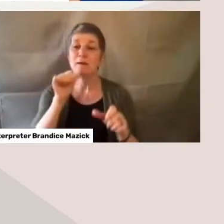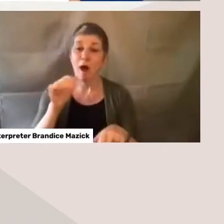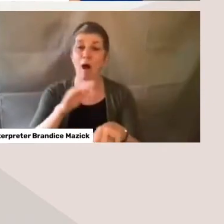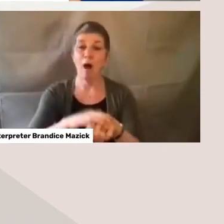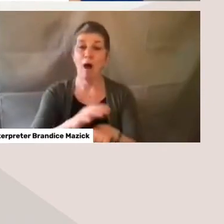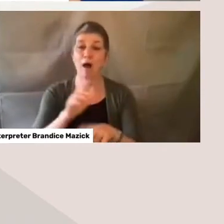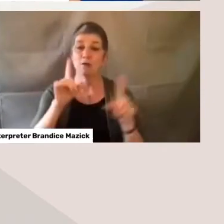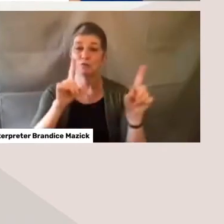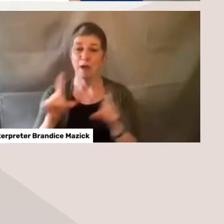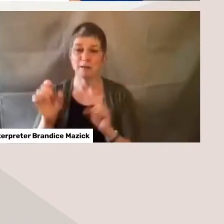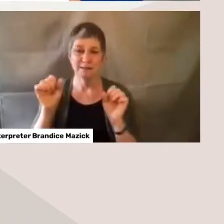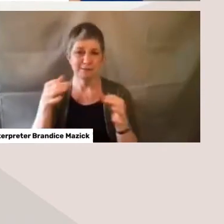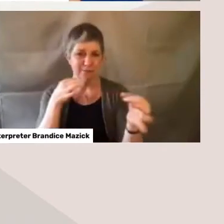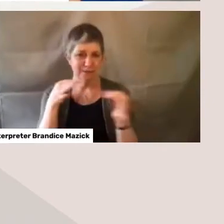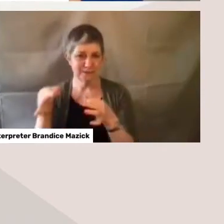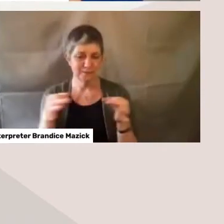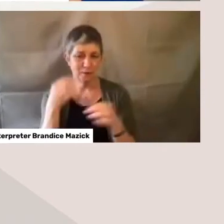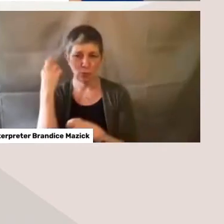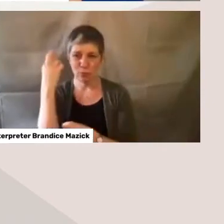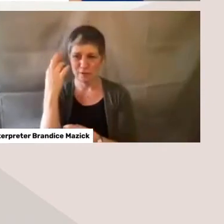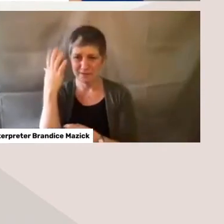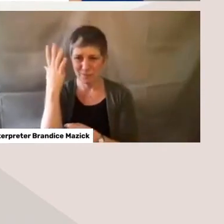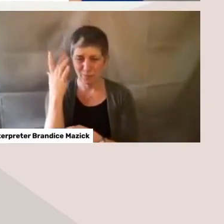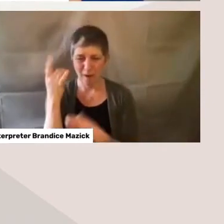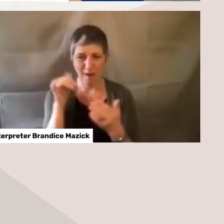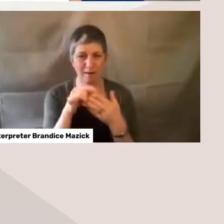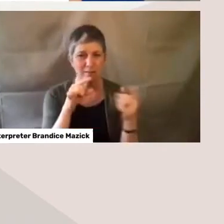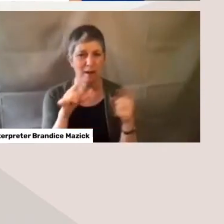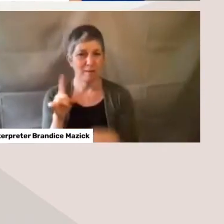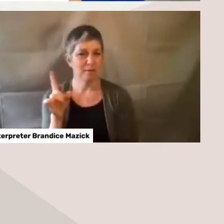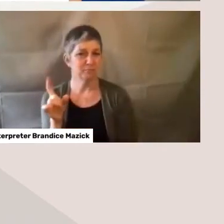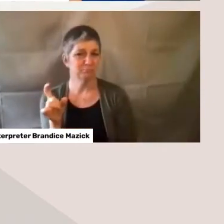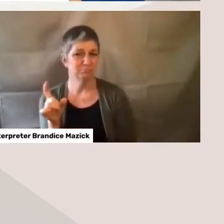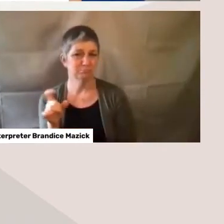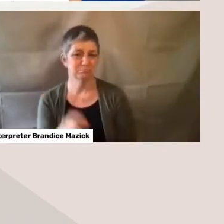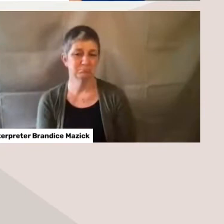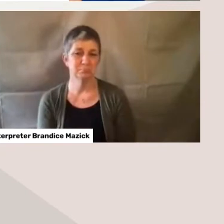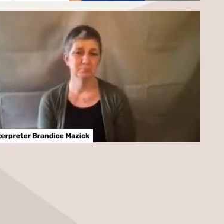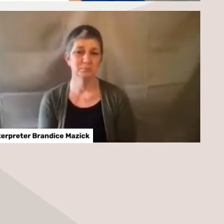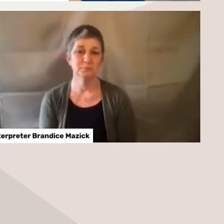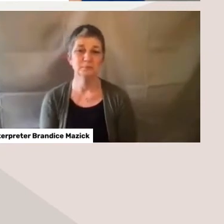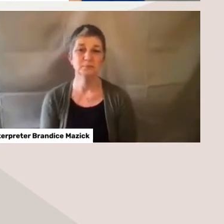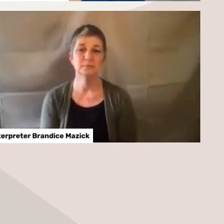you explain what the reasons might be for that?